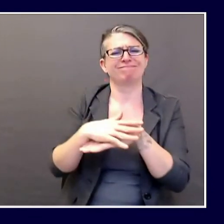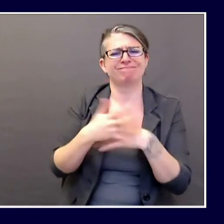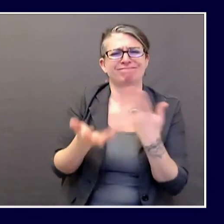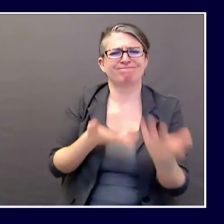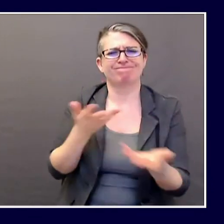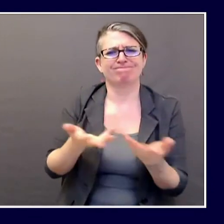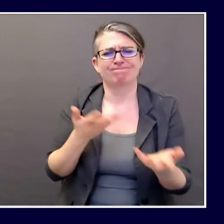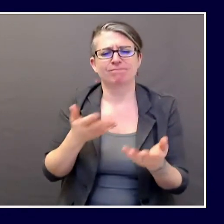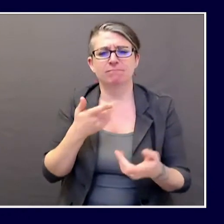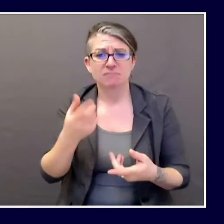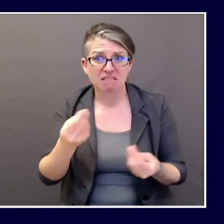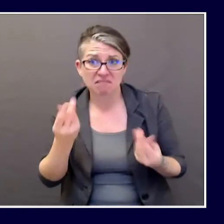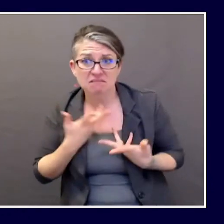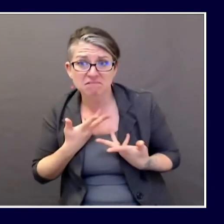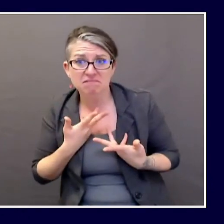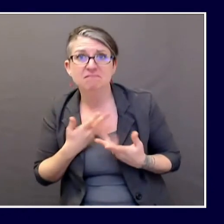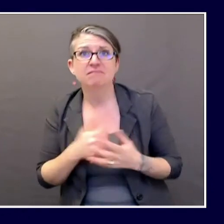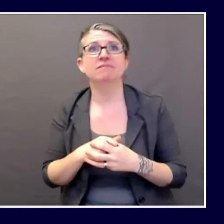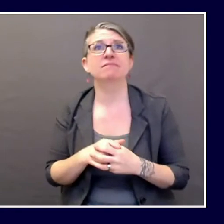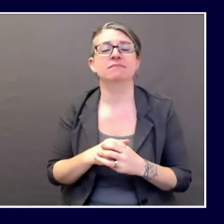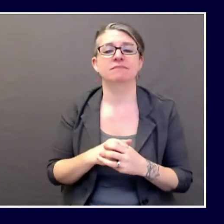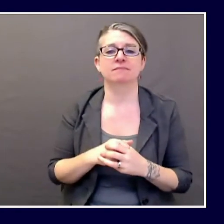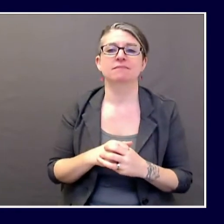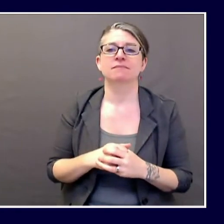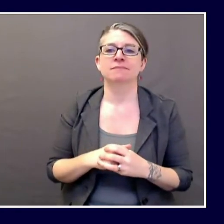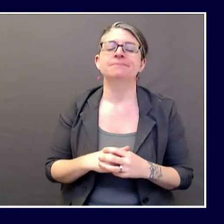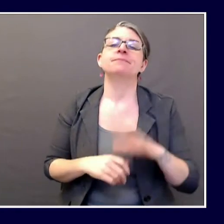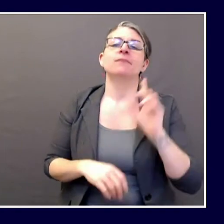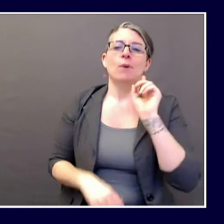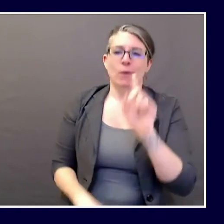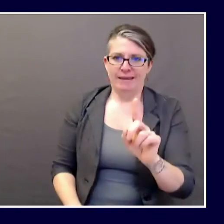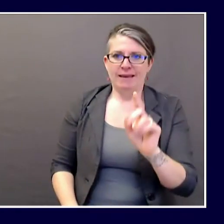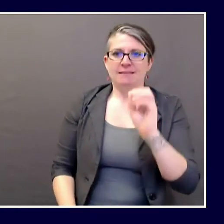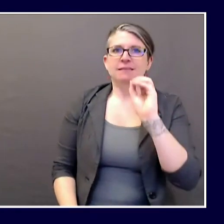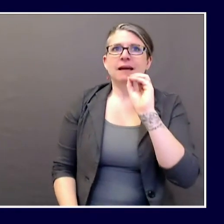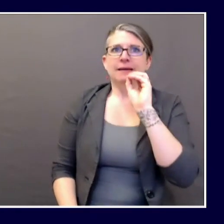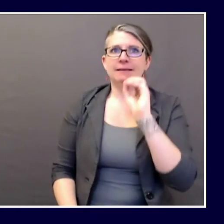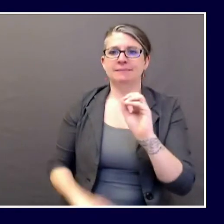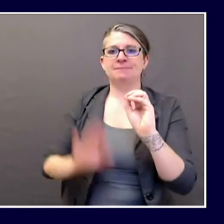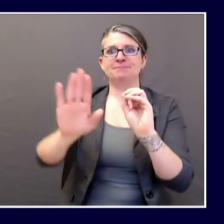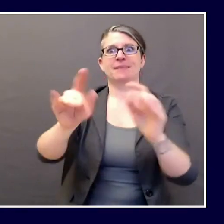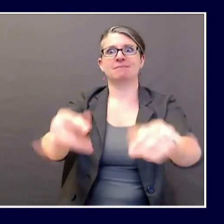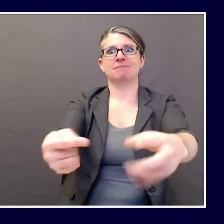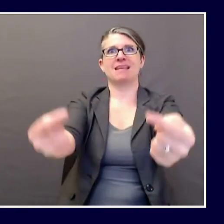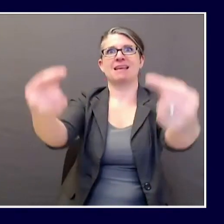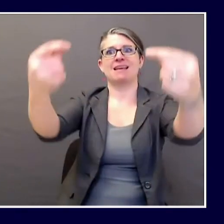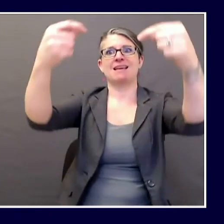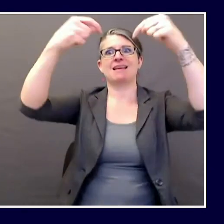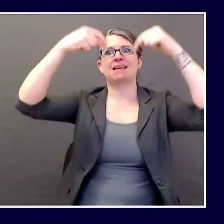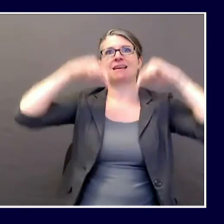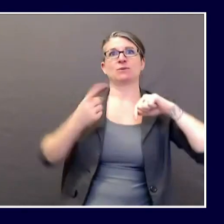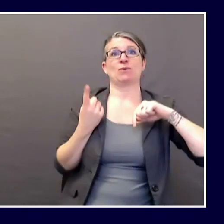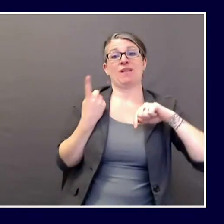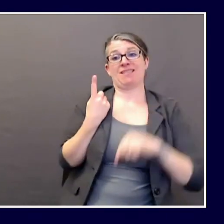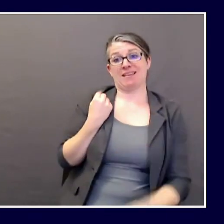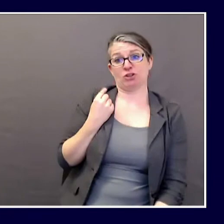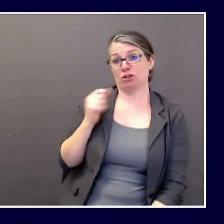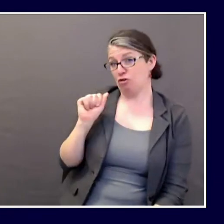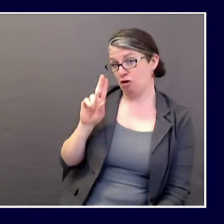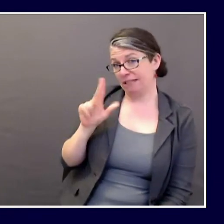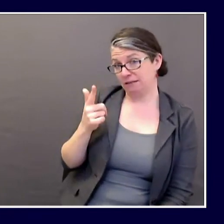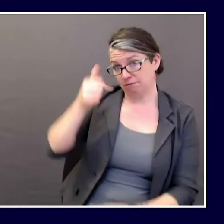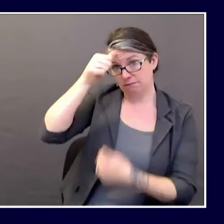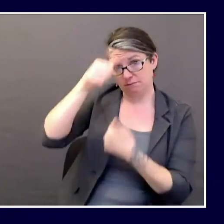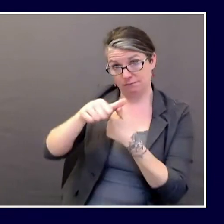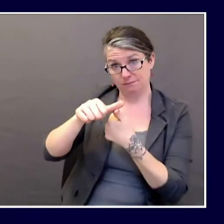let's rewind just a bit to August of last year, where when we started surveying what was needed, we